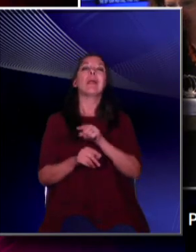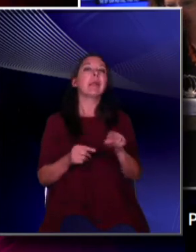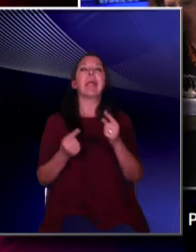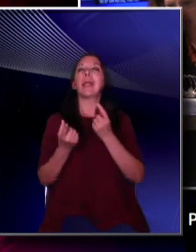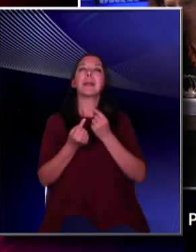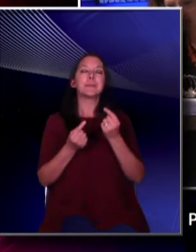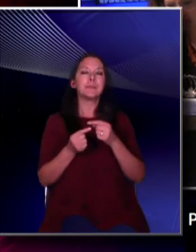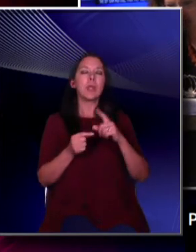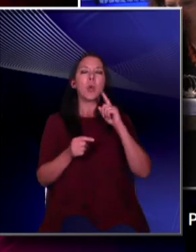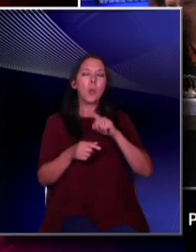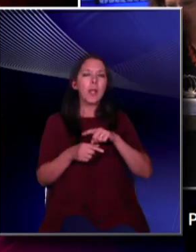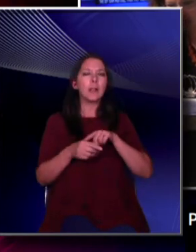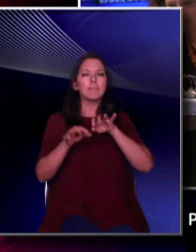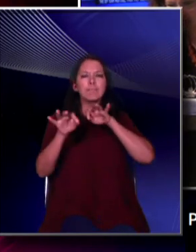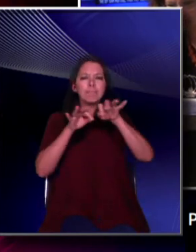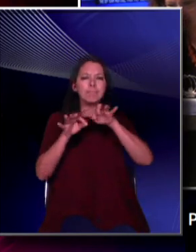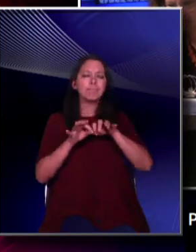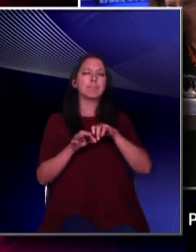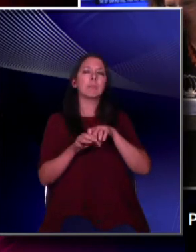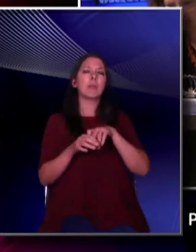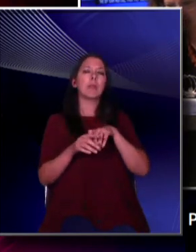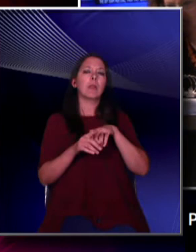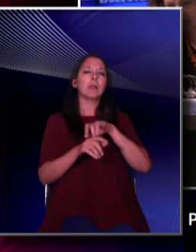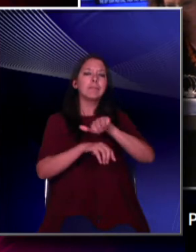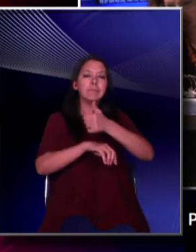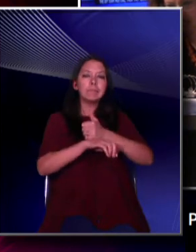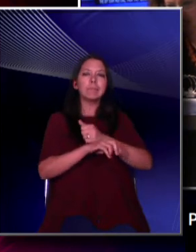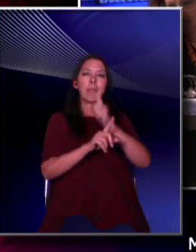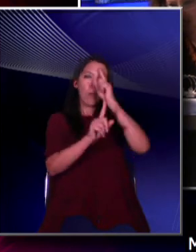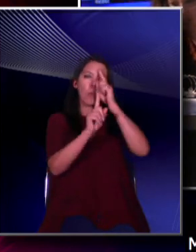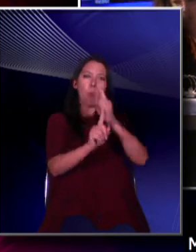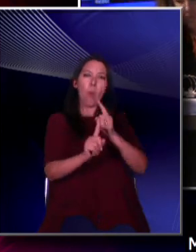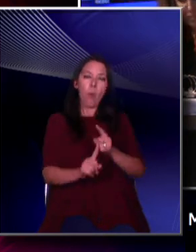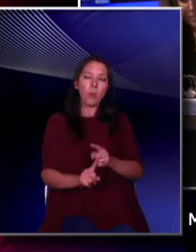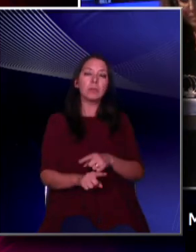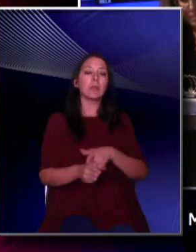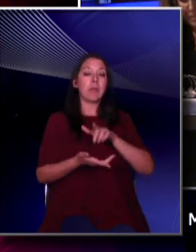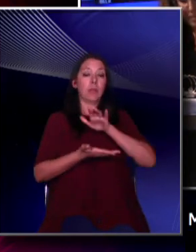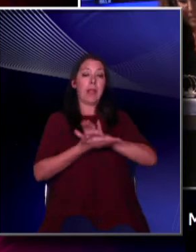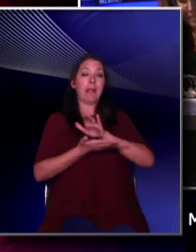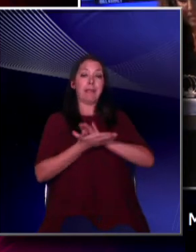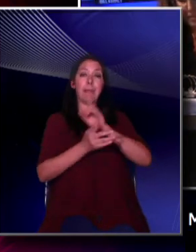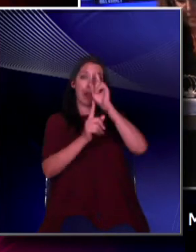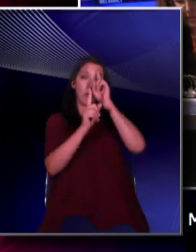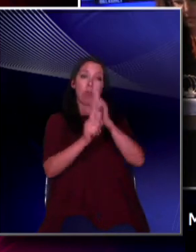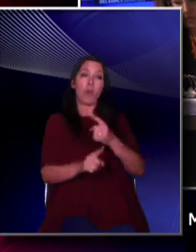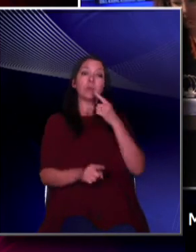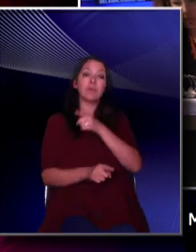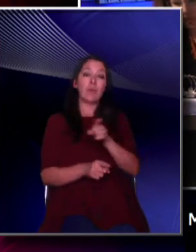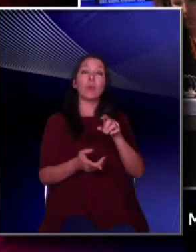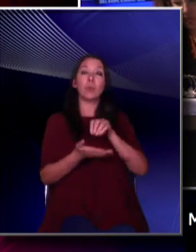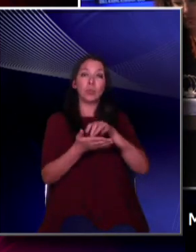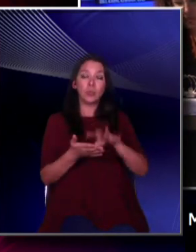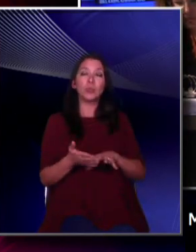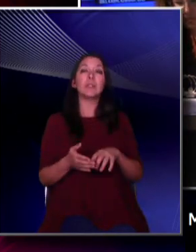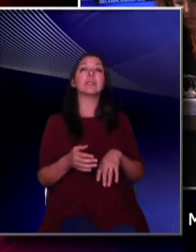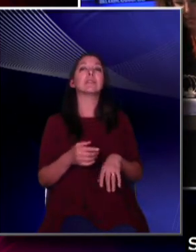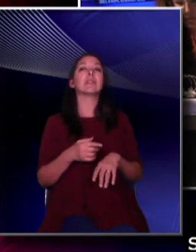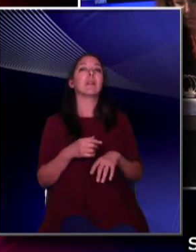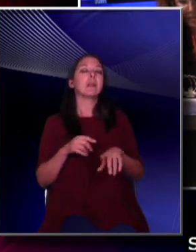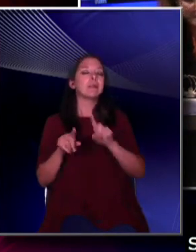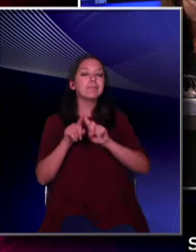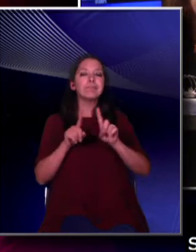identify on measurable goals, academic achievement goals for the students and the kind of supports that